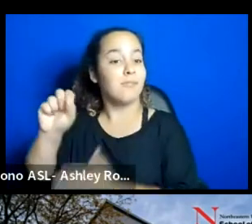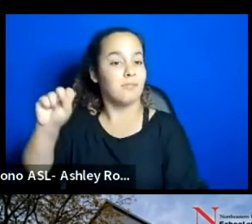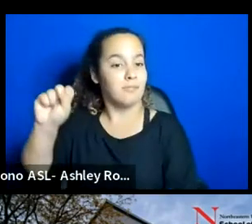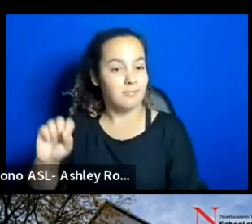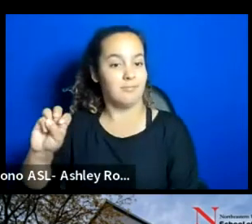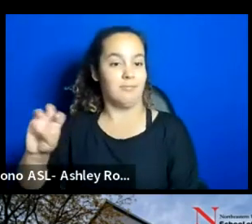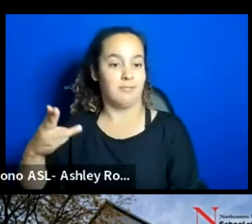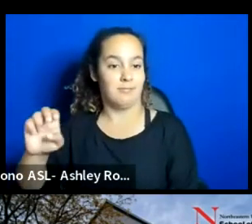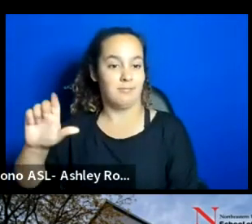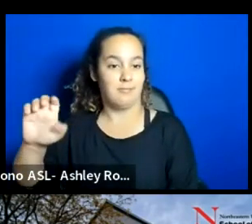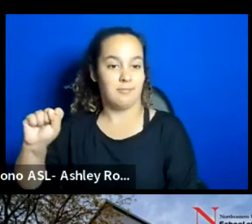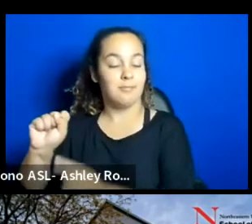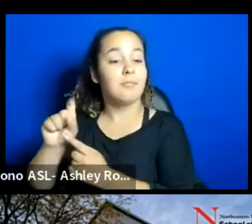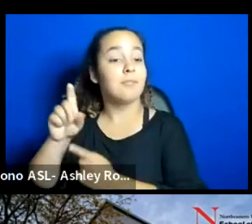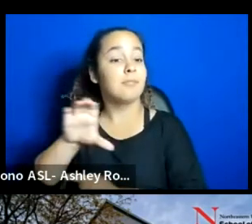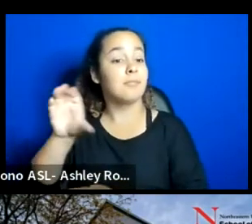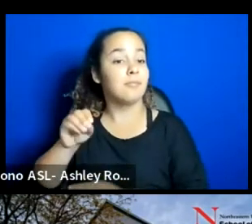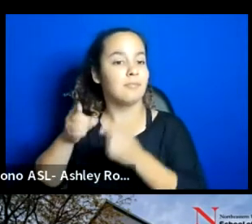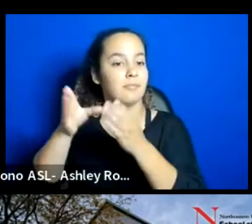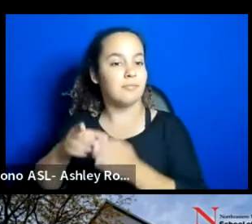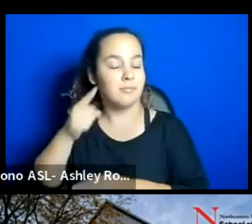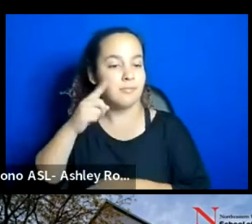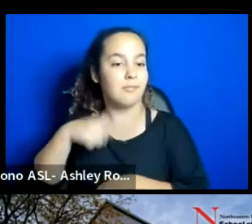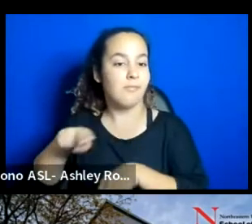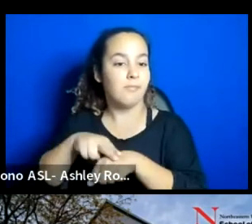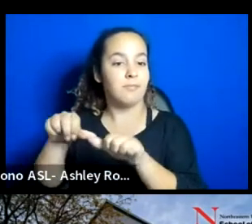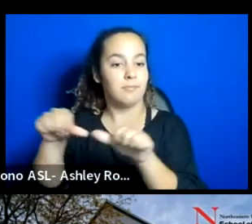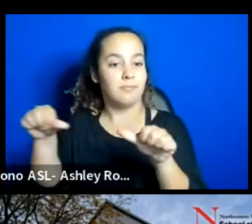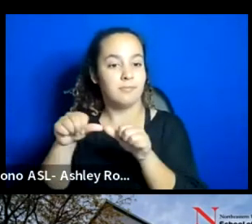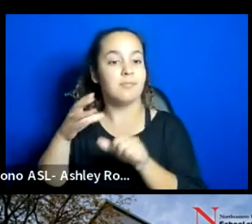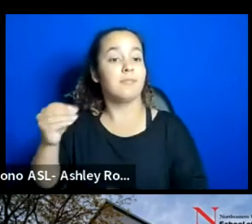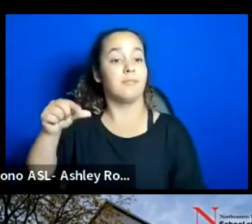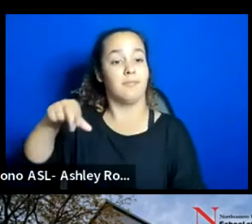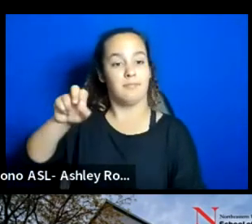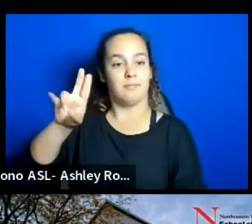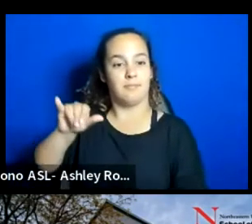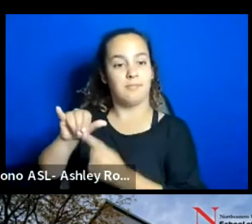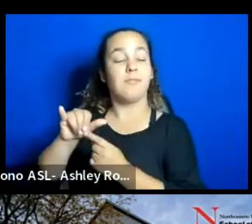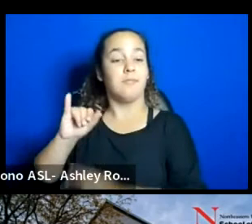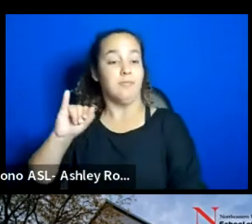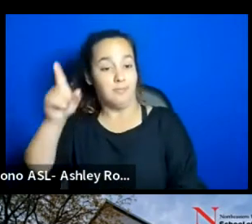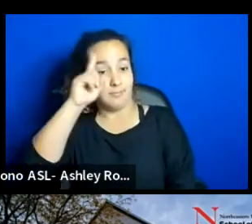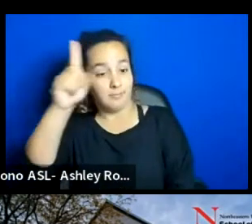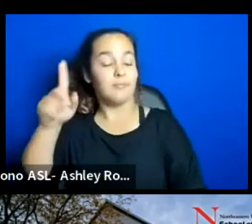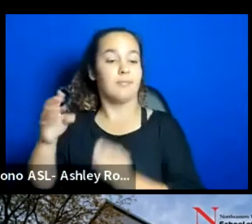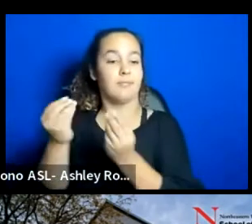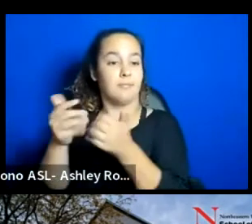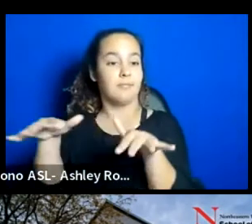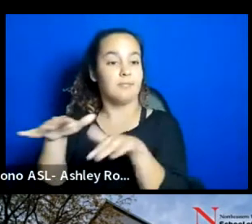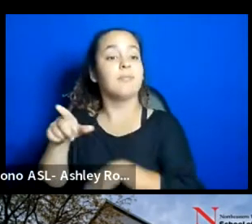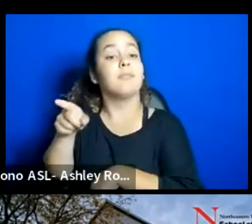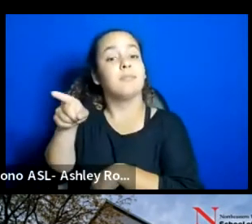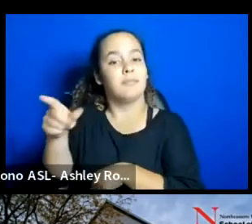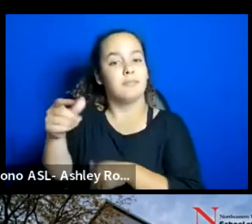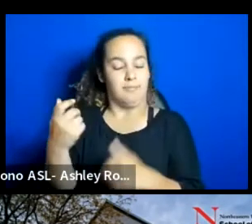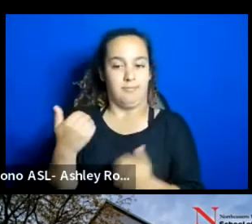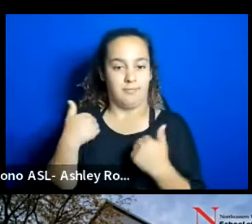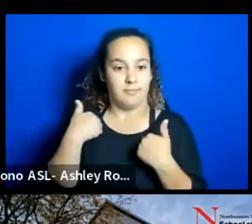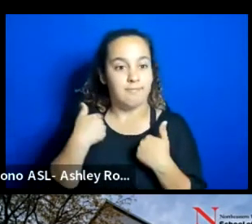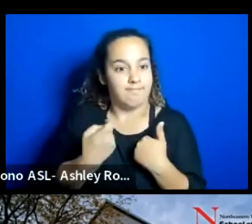of the International Society for the History and Theory of Intellectual Property, and has, among other things, two recent